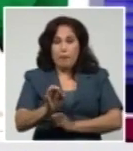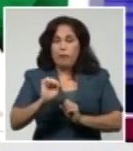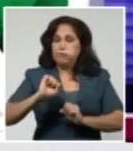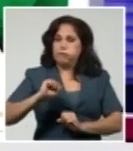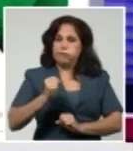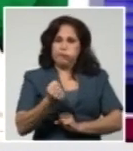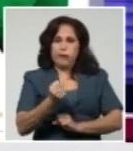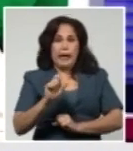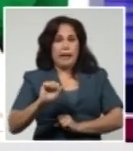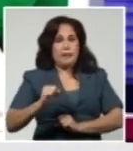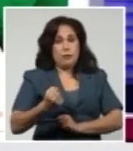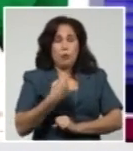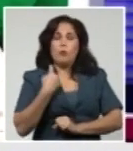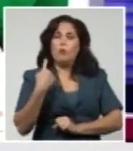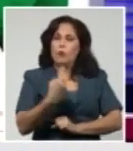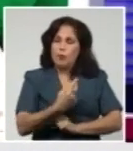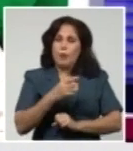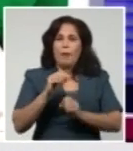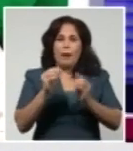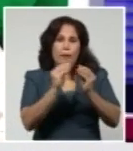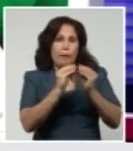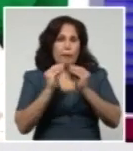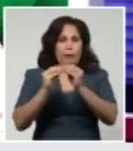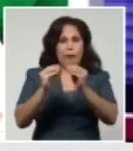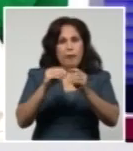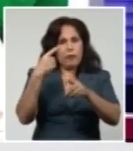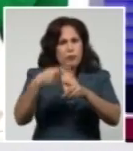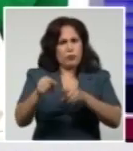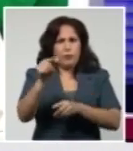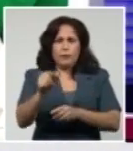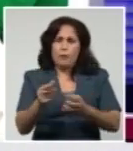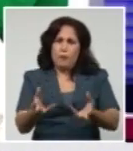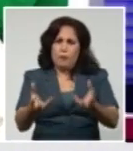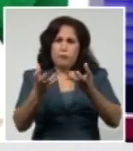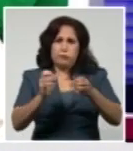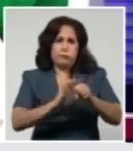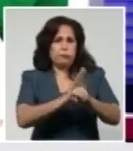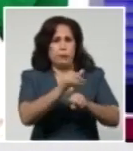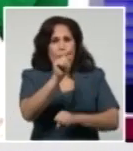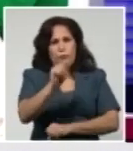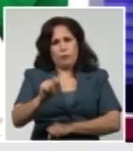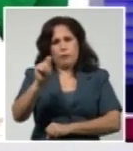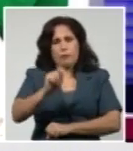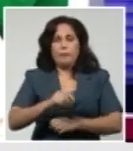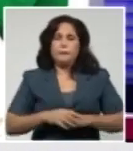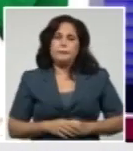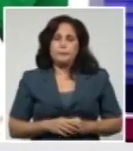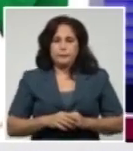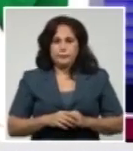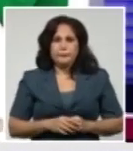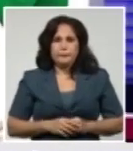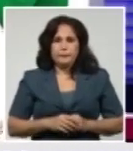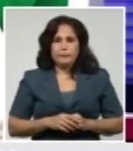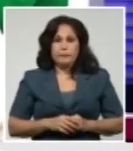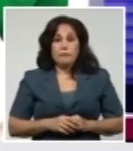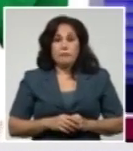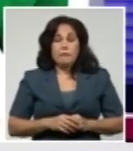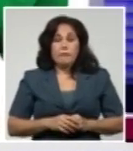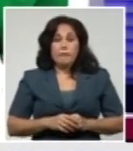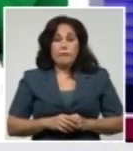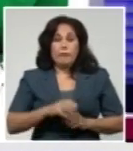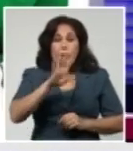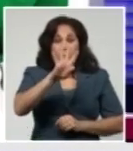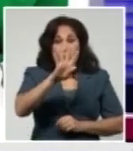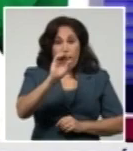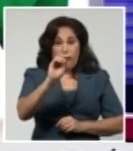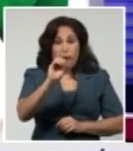at 60.9% of cases diagnosed over the last 15 days. By age group, one